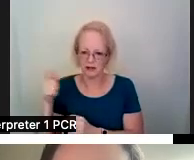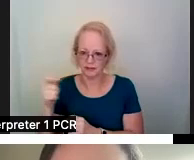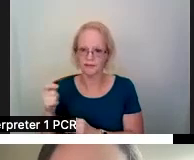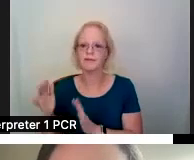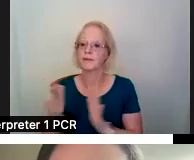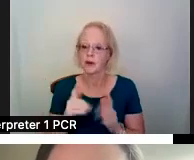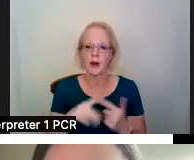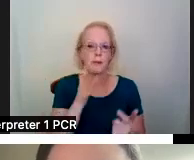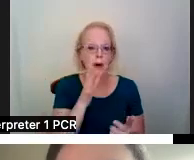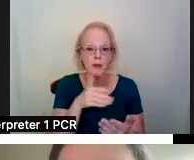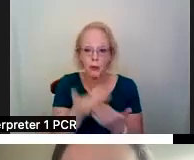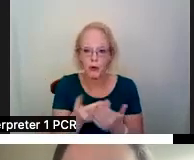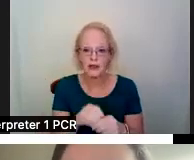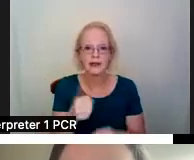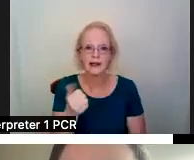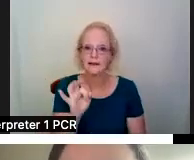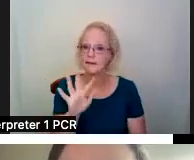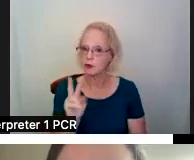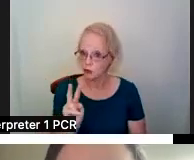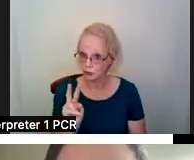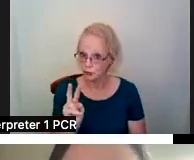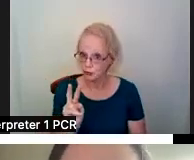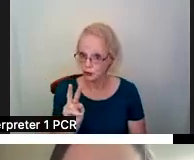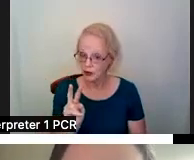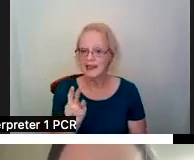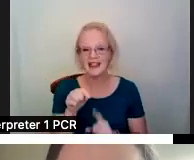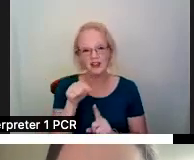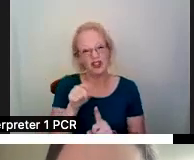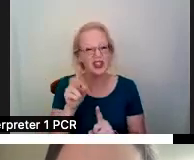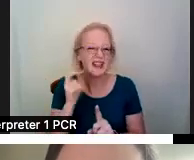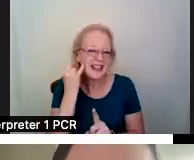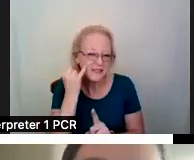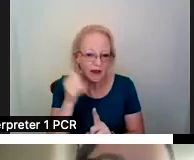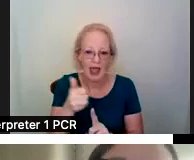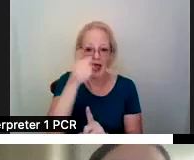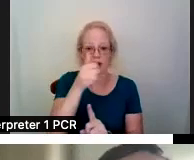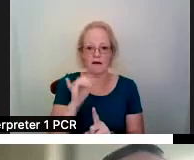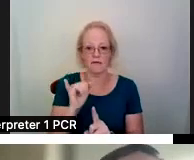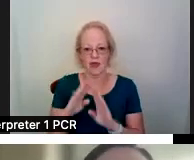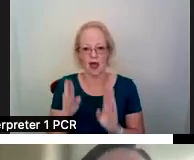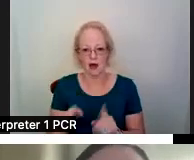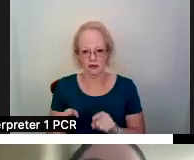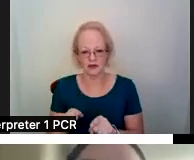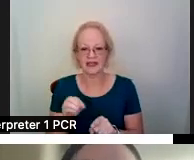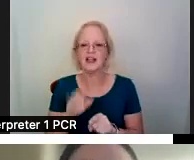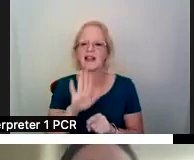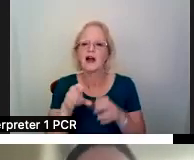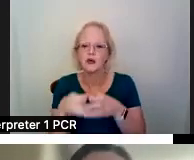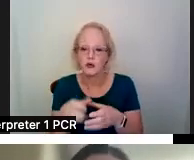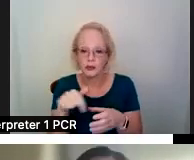born, 1952, and if the household had been headed by her, in her cohort, about